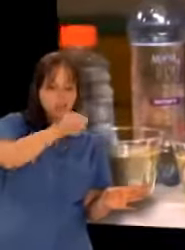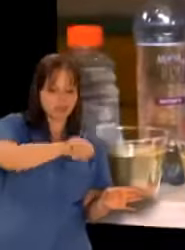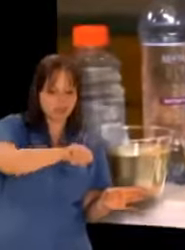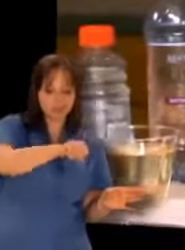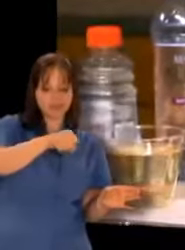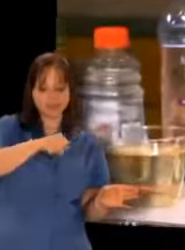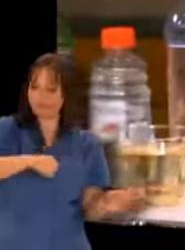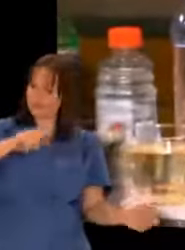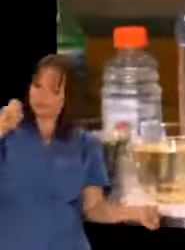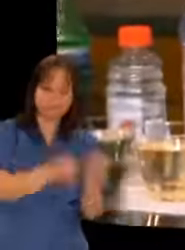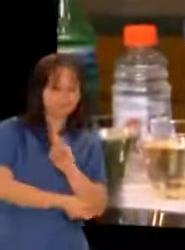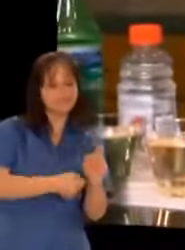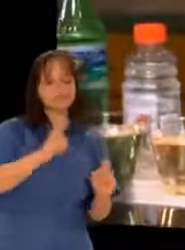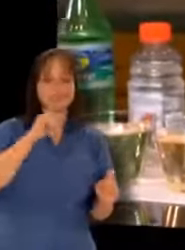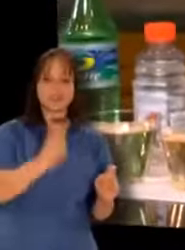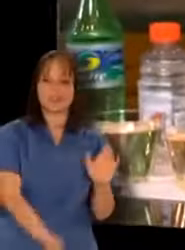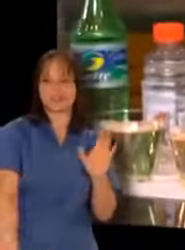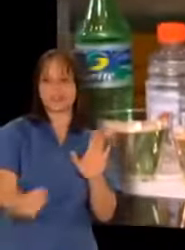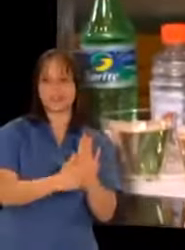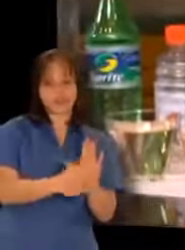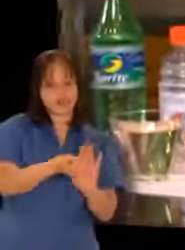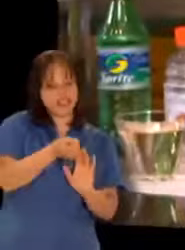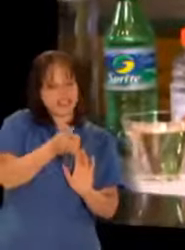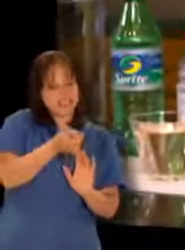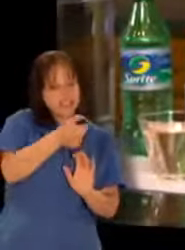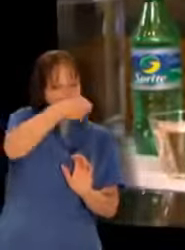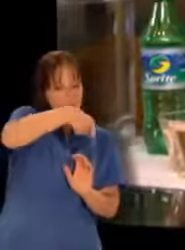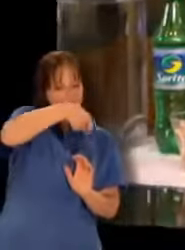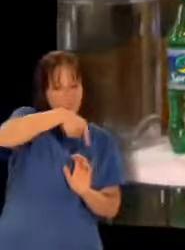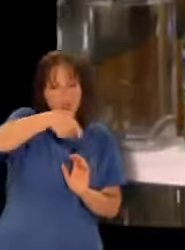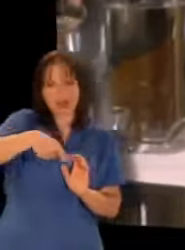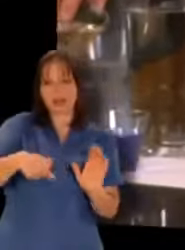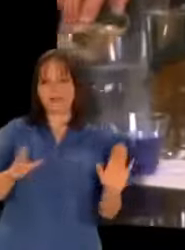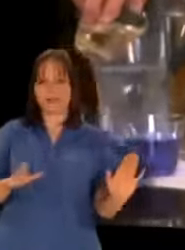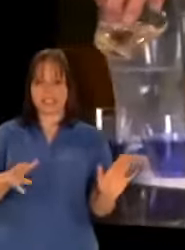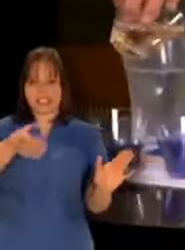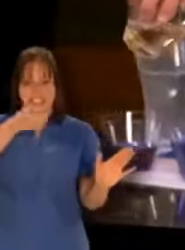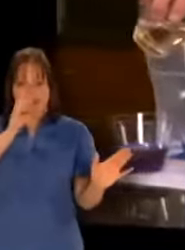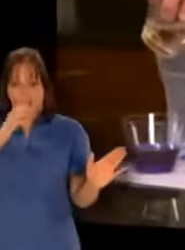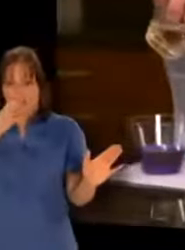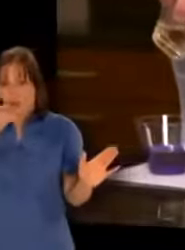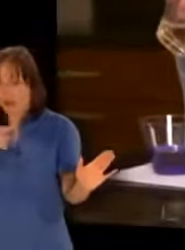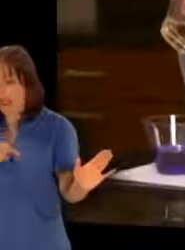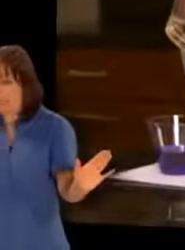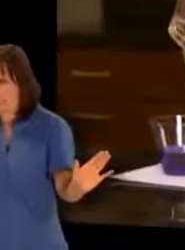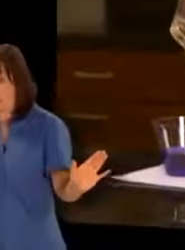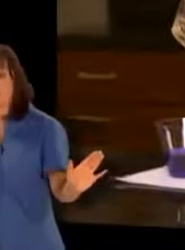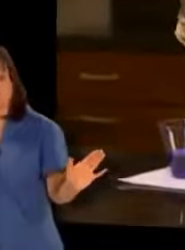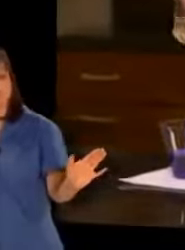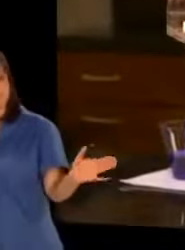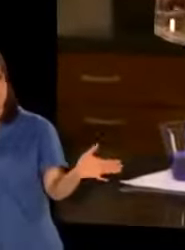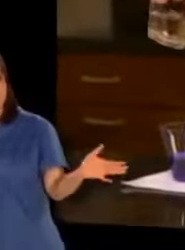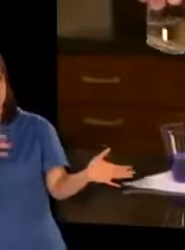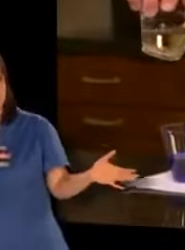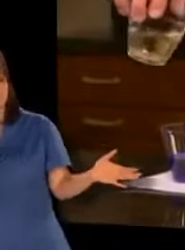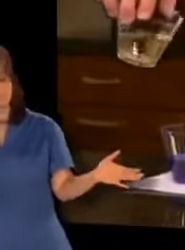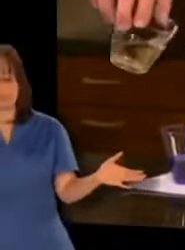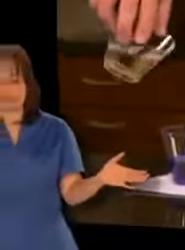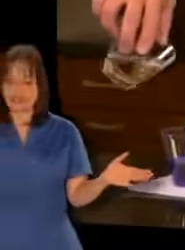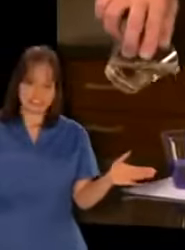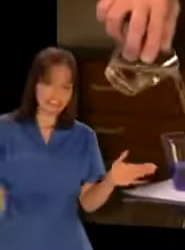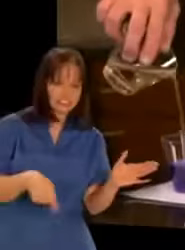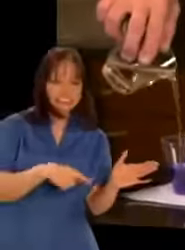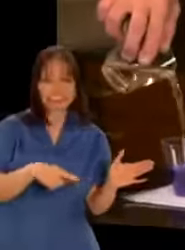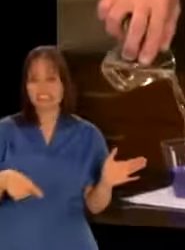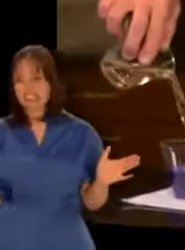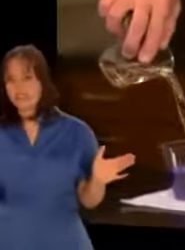Notice it takes it right back to an acidic state, just with a few drops. If you're drinking these things, ladies, and these are all pretty much in the same range,